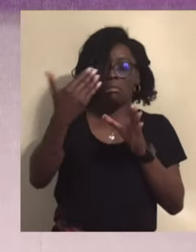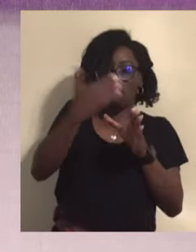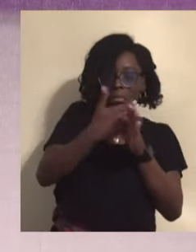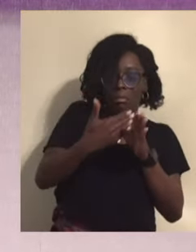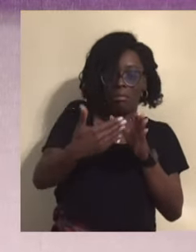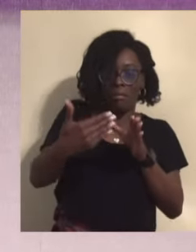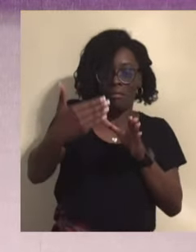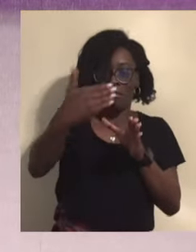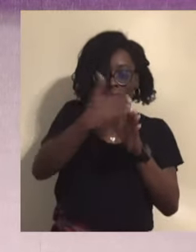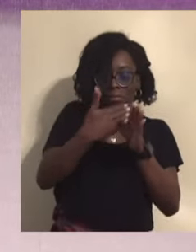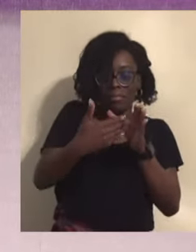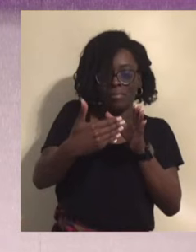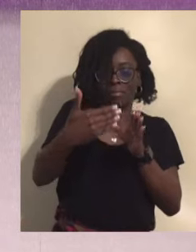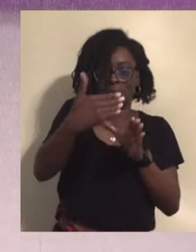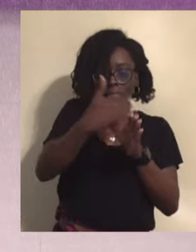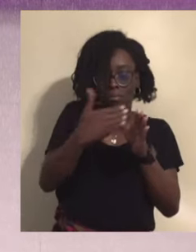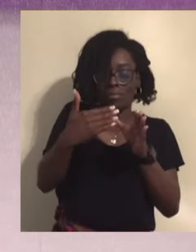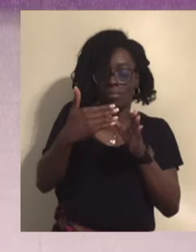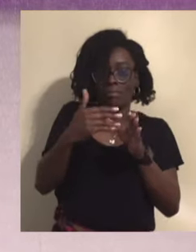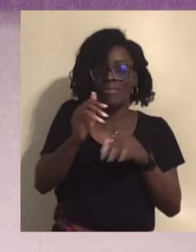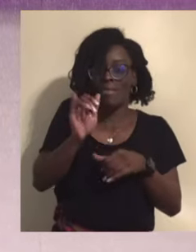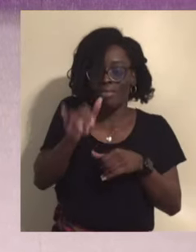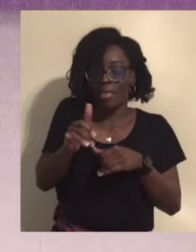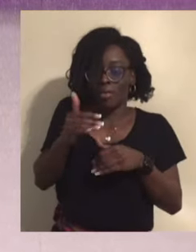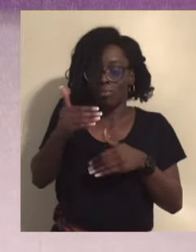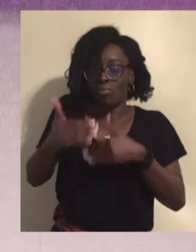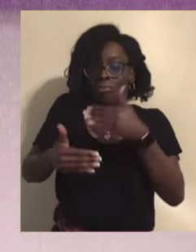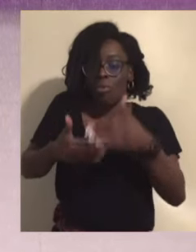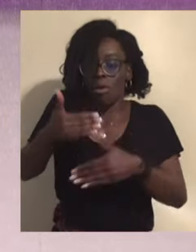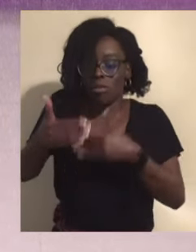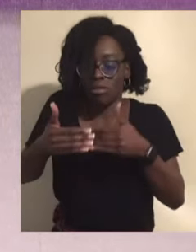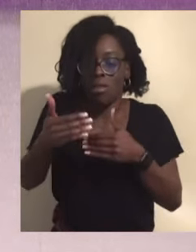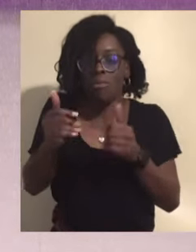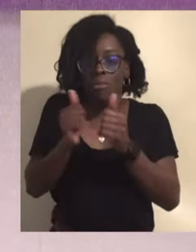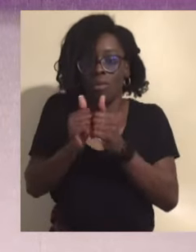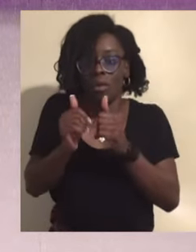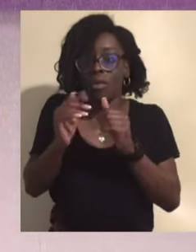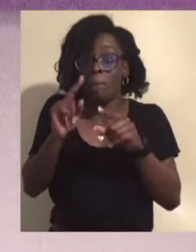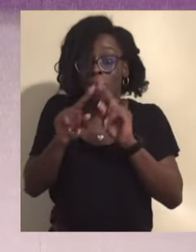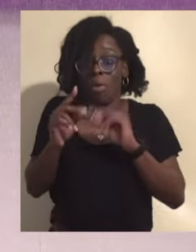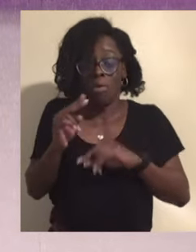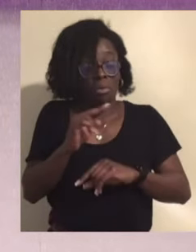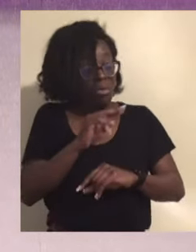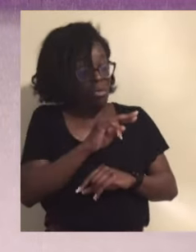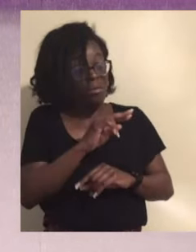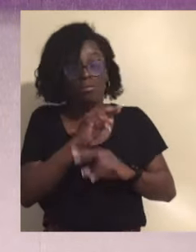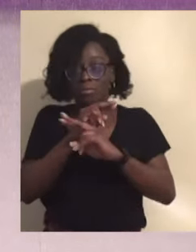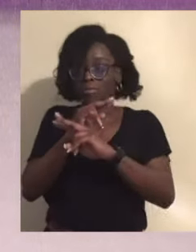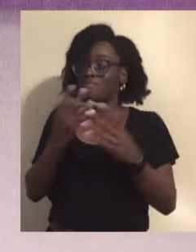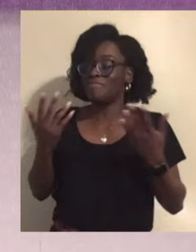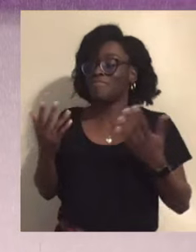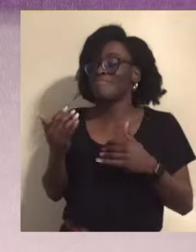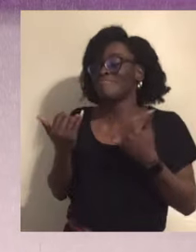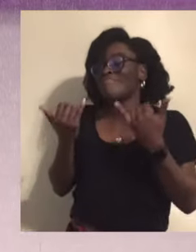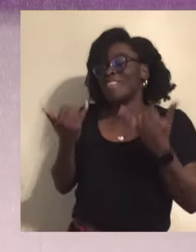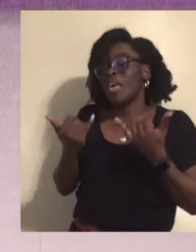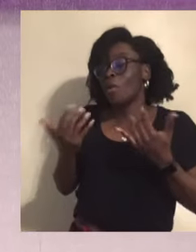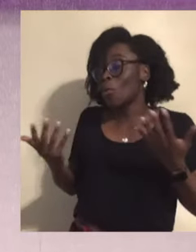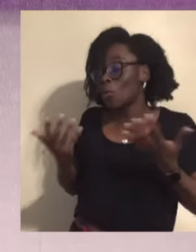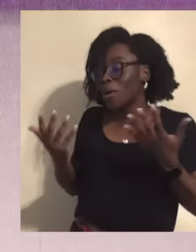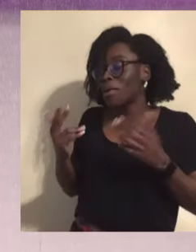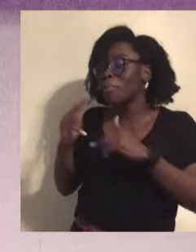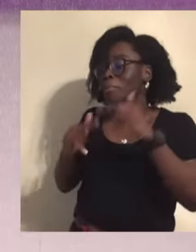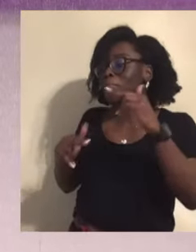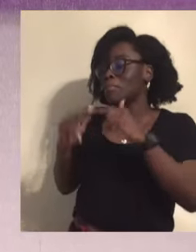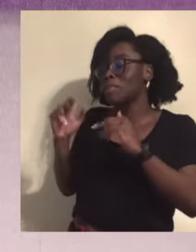building process. But I need you to look over at somebody and say, it's building season. And tell them, if you